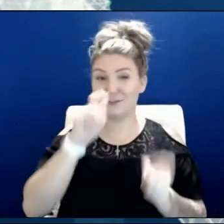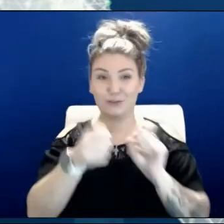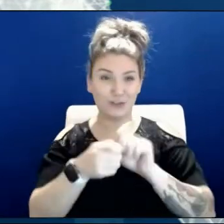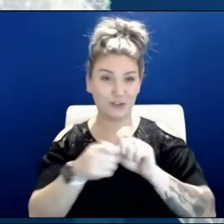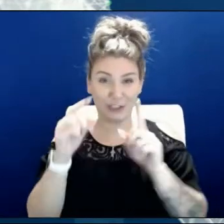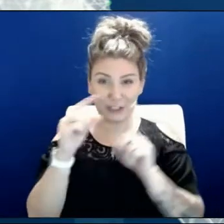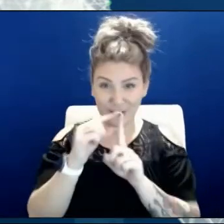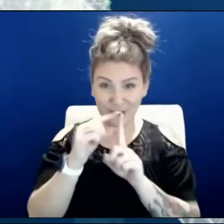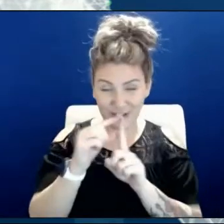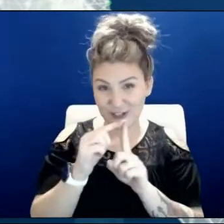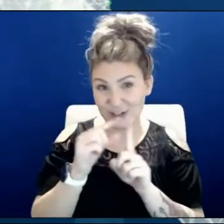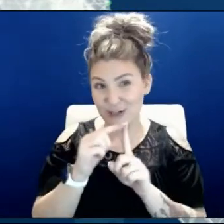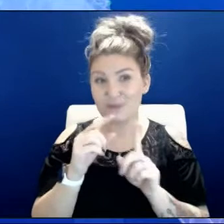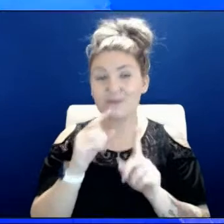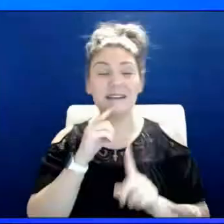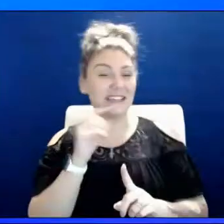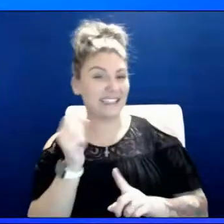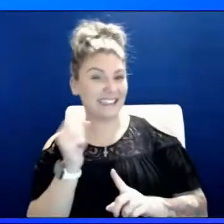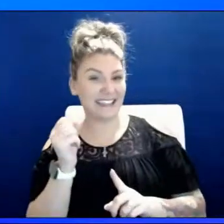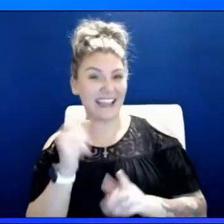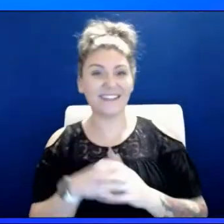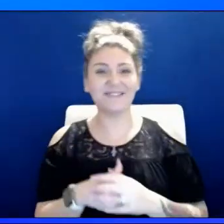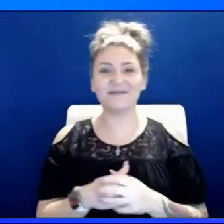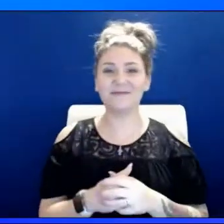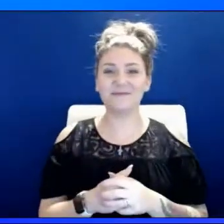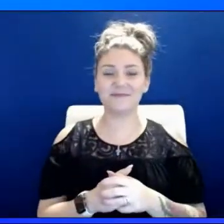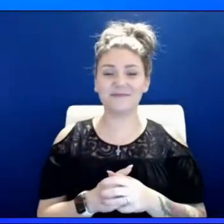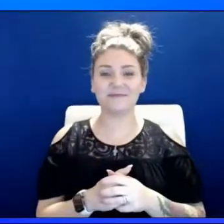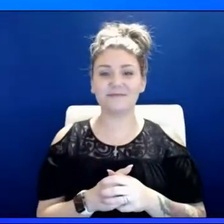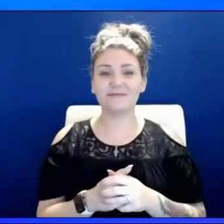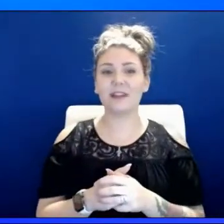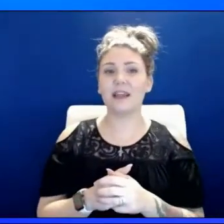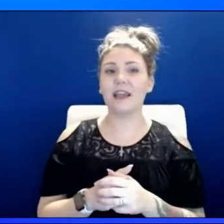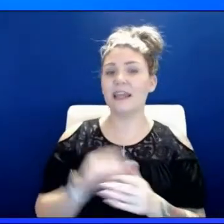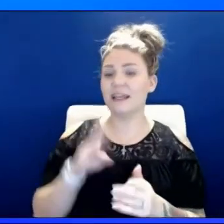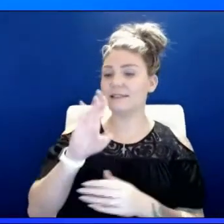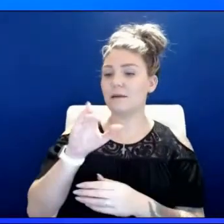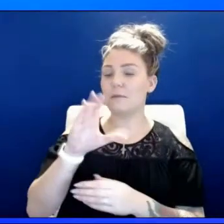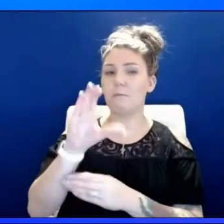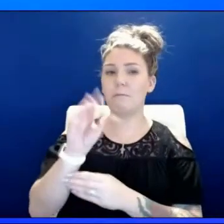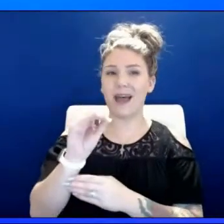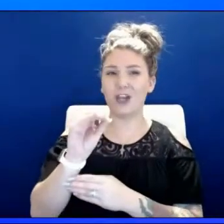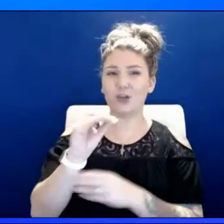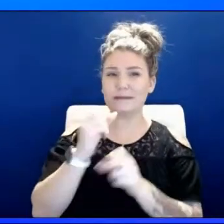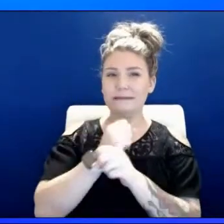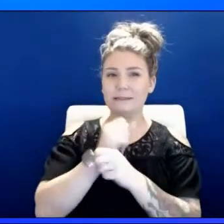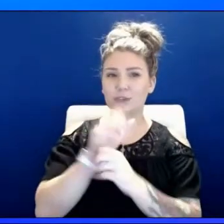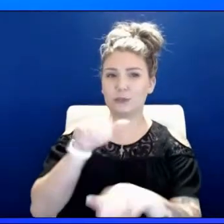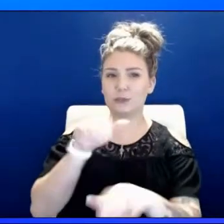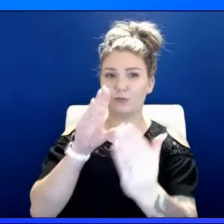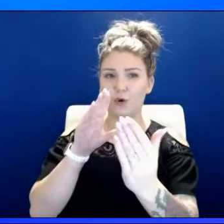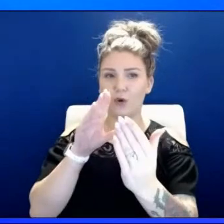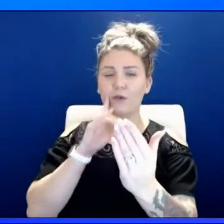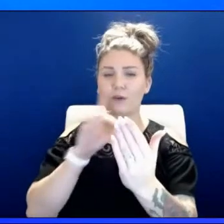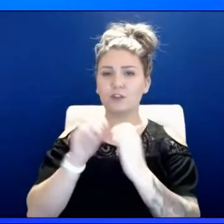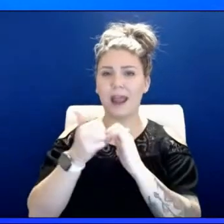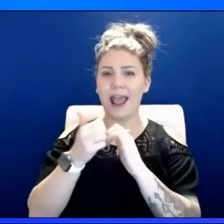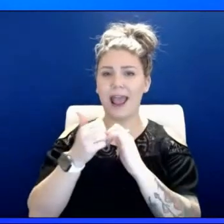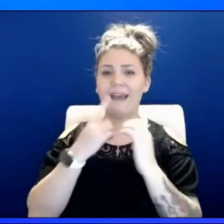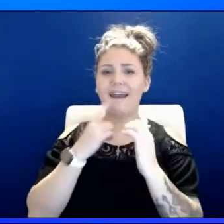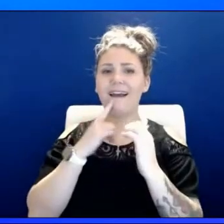cool. It's a biostatistical approach in how we basically lump studies